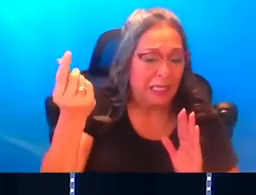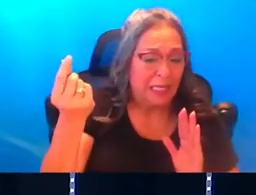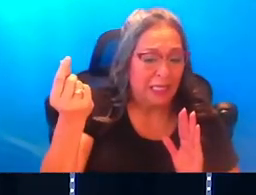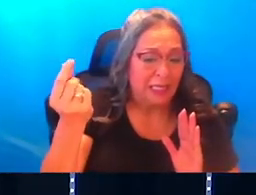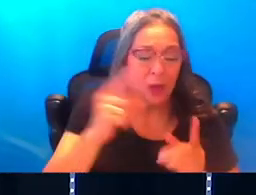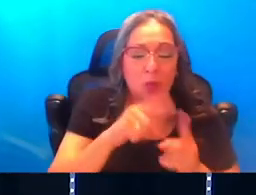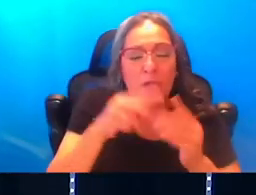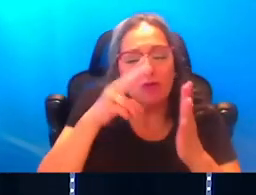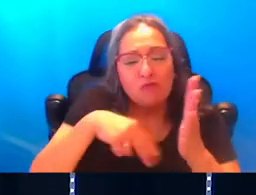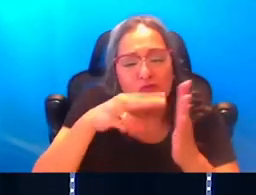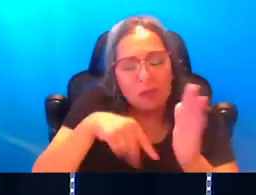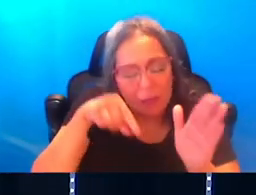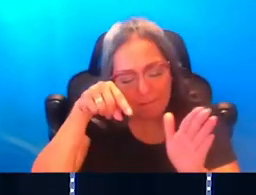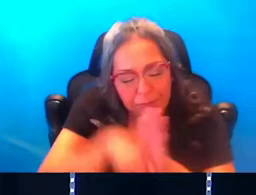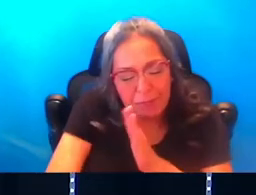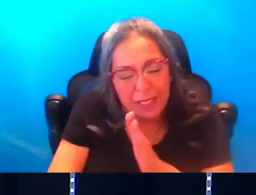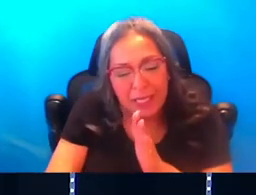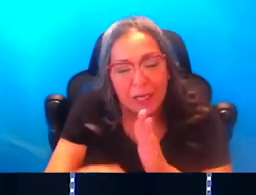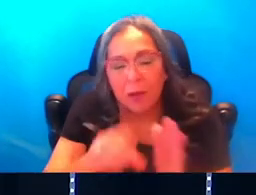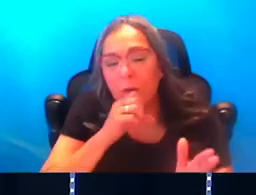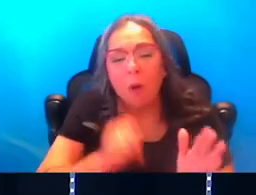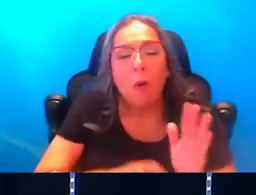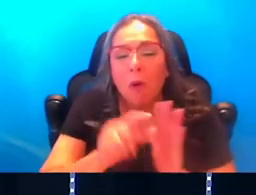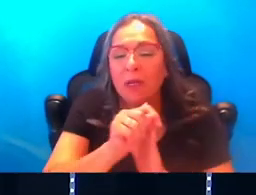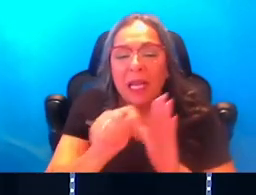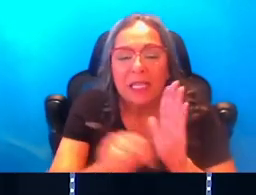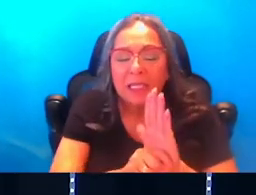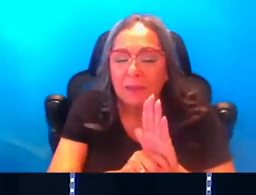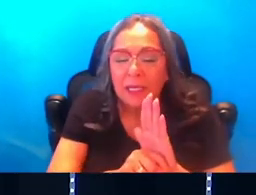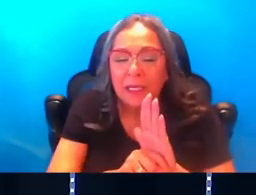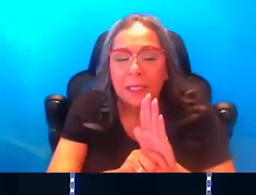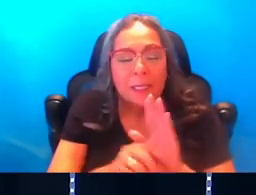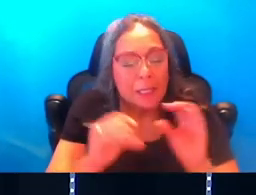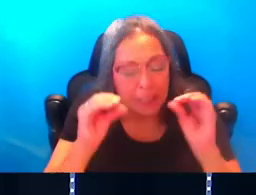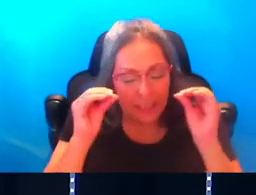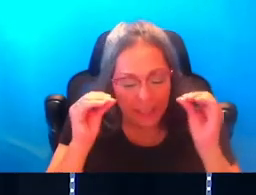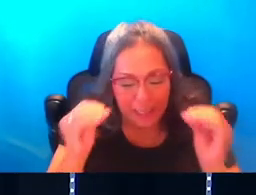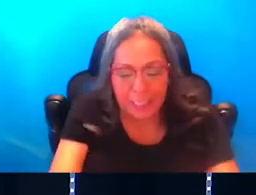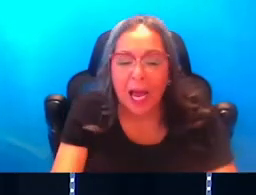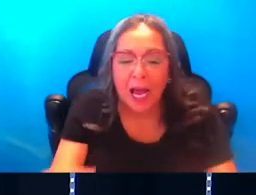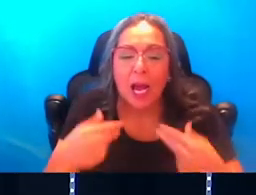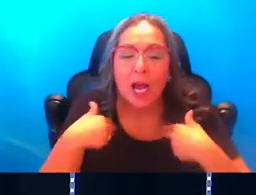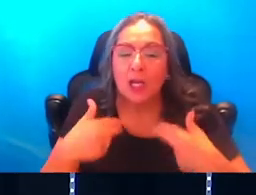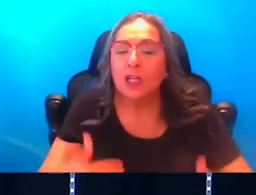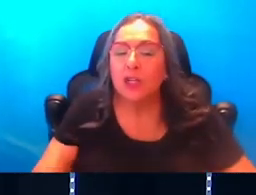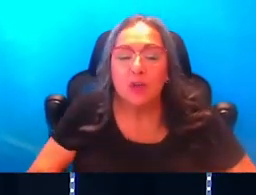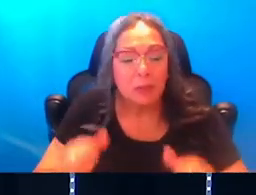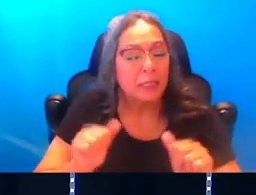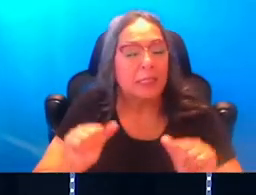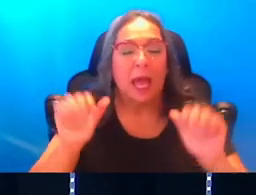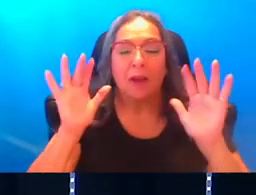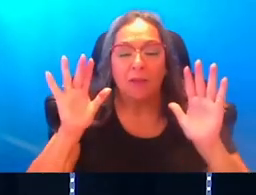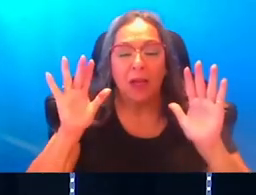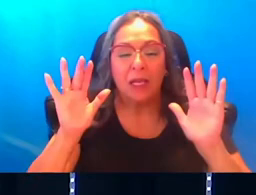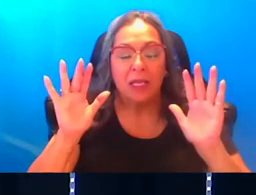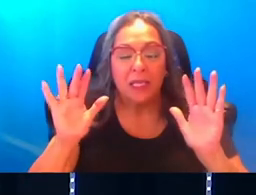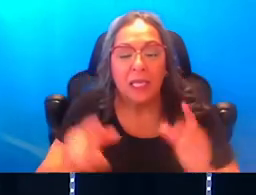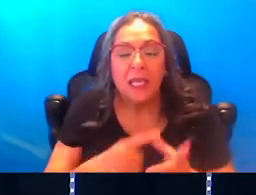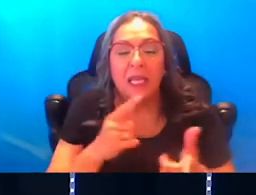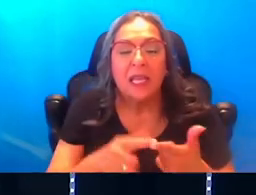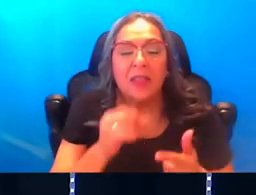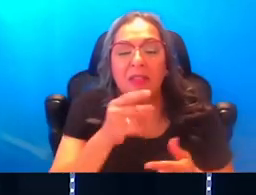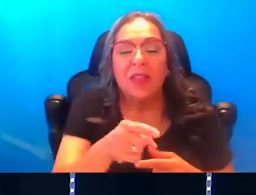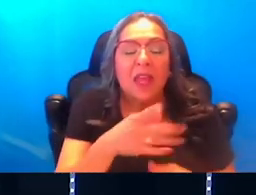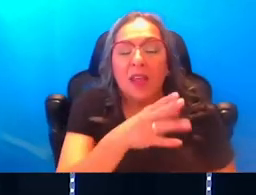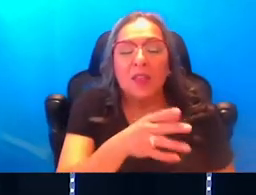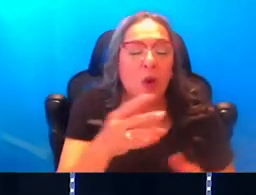Old Testament, there is no human sacrifice. Any of the pagan gods that are into human sacrifice, they are called explicitly the